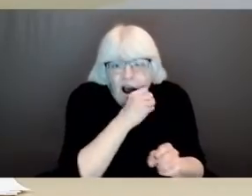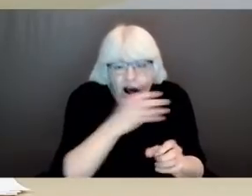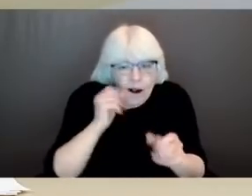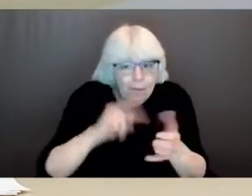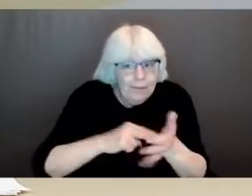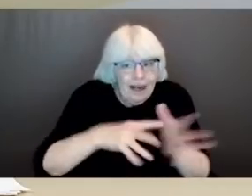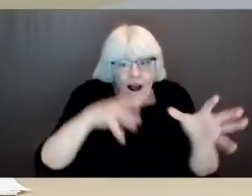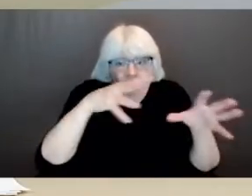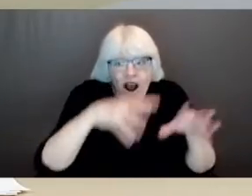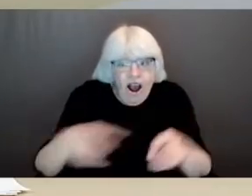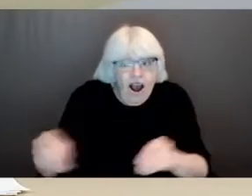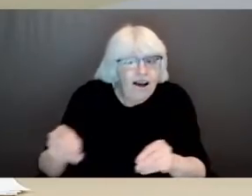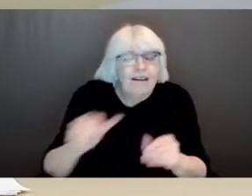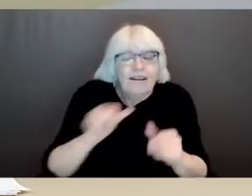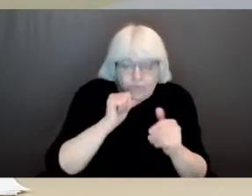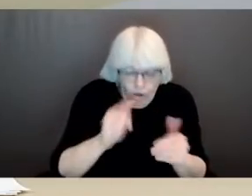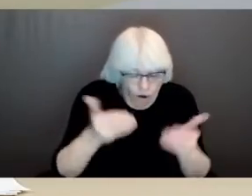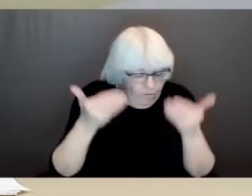house.